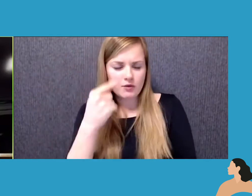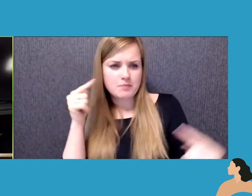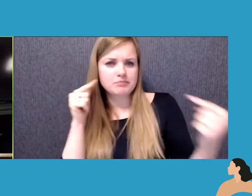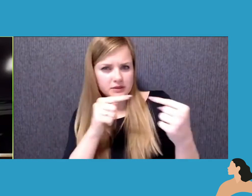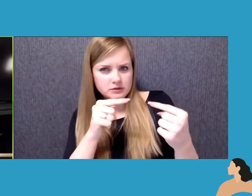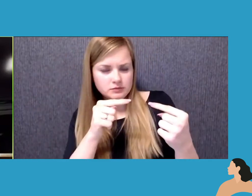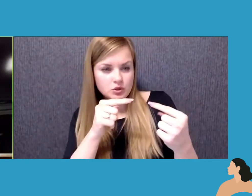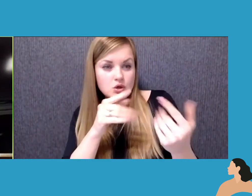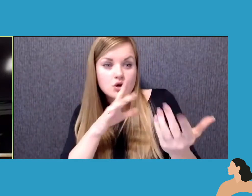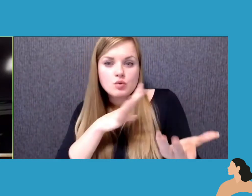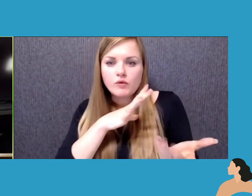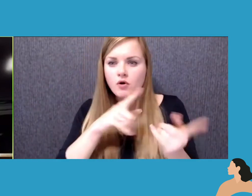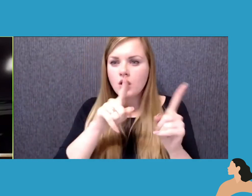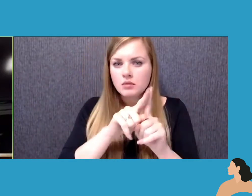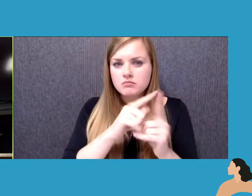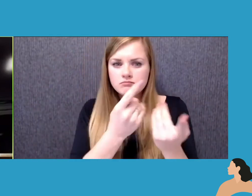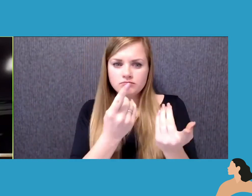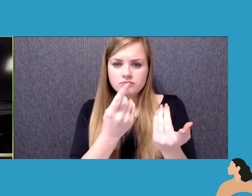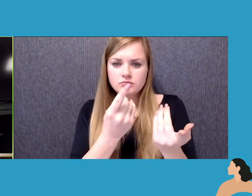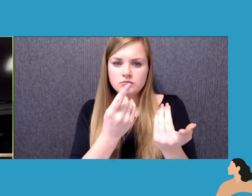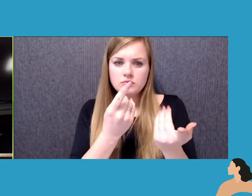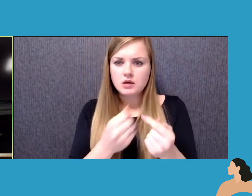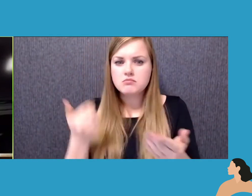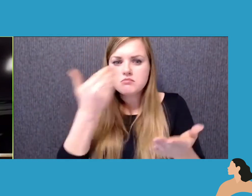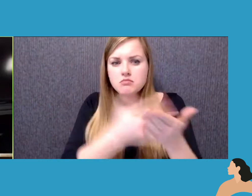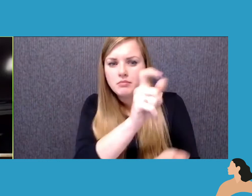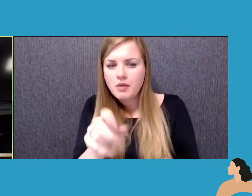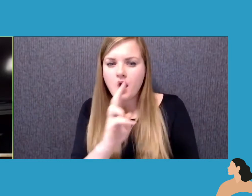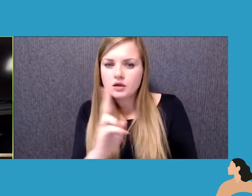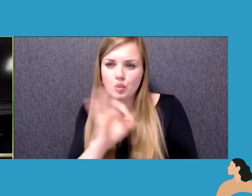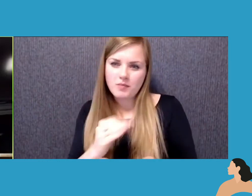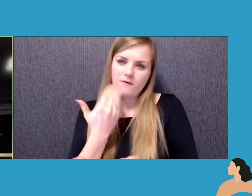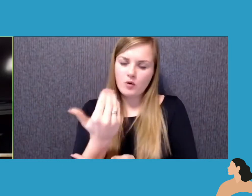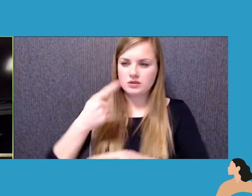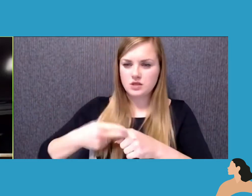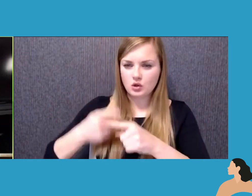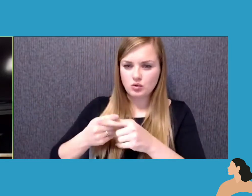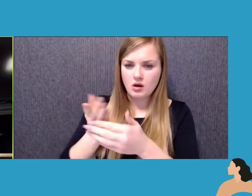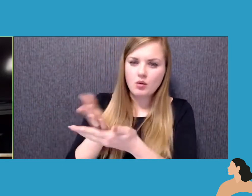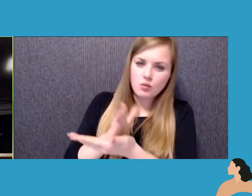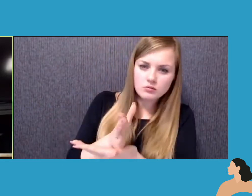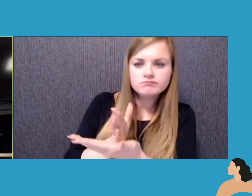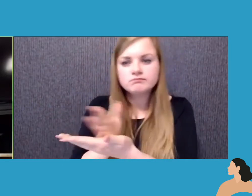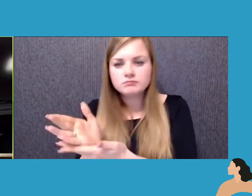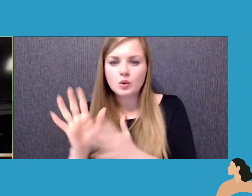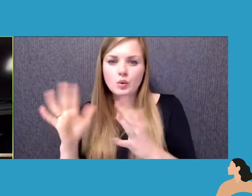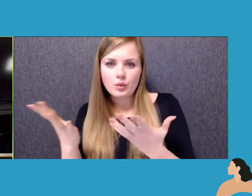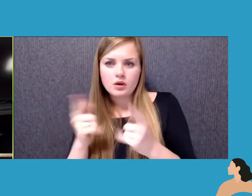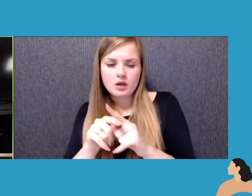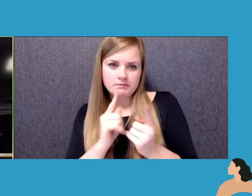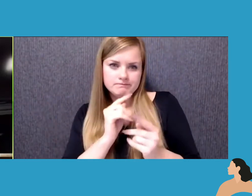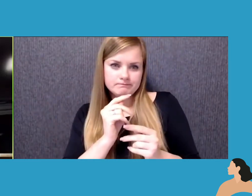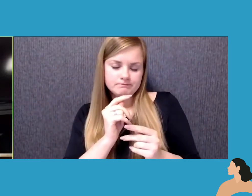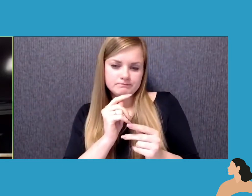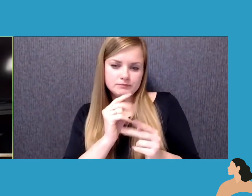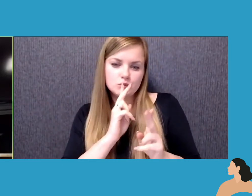delivered a judgment in the case of Beizaras and Levickas versus Lithuania, in which it not only concluded that the Republic of